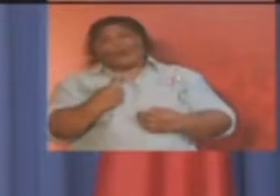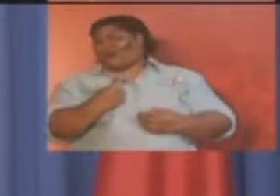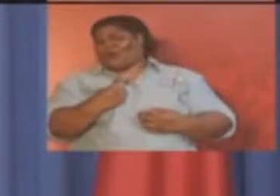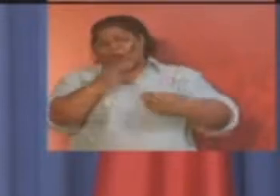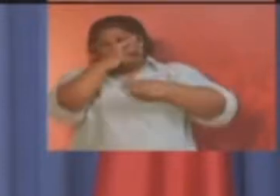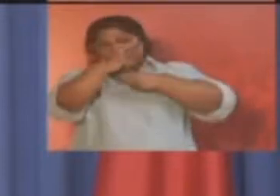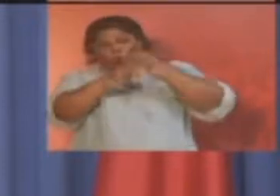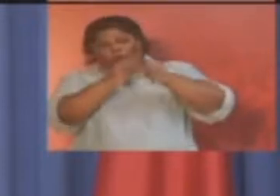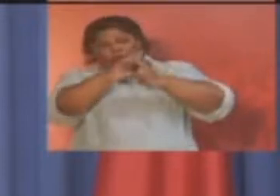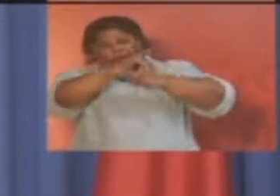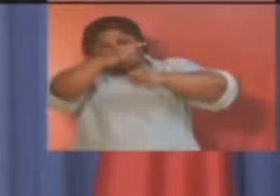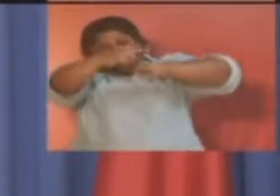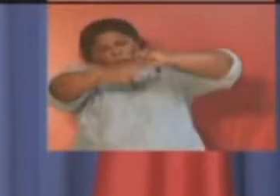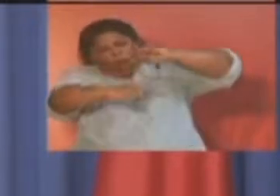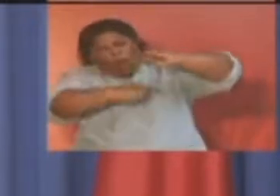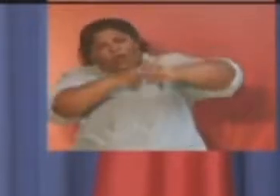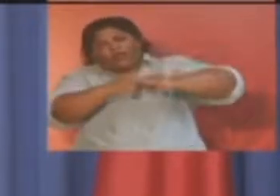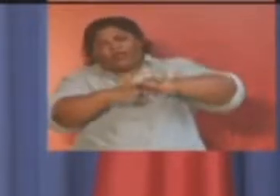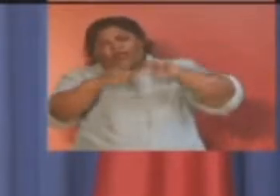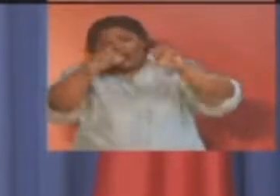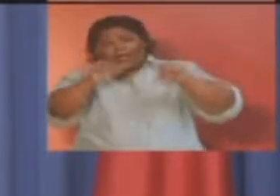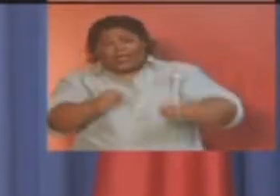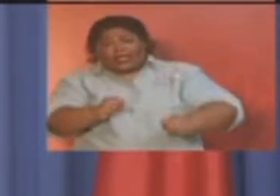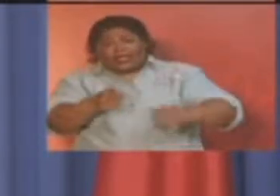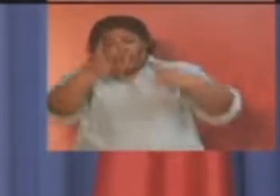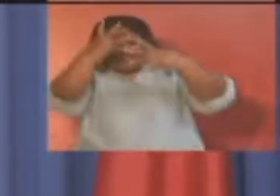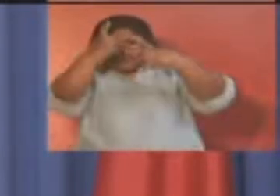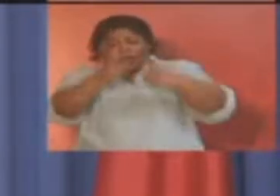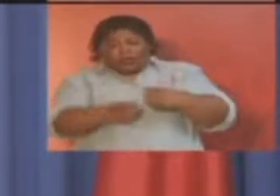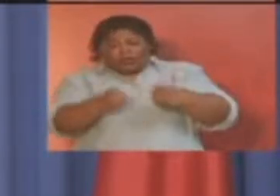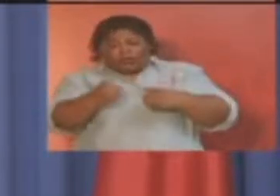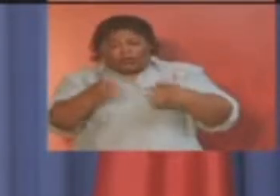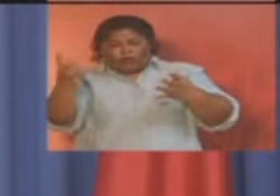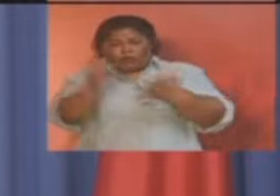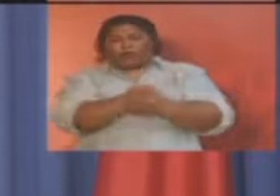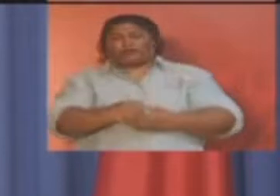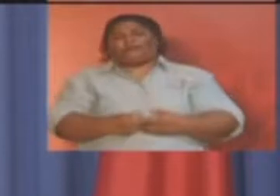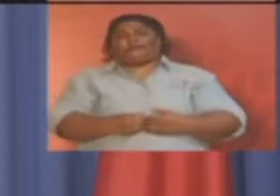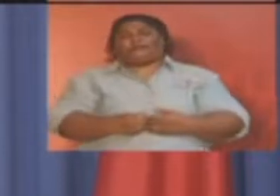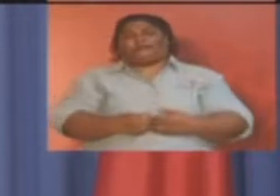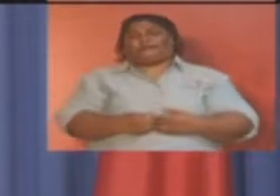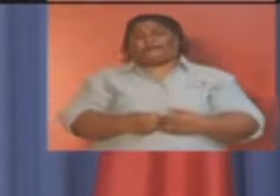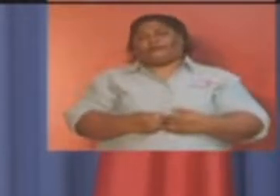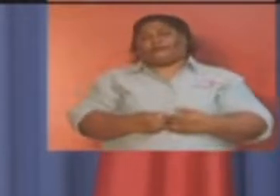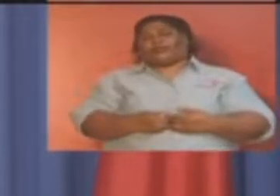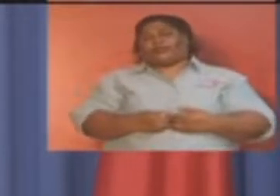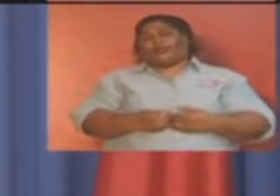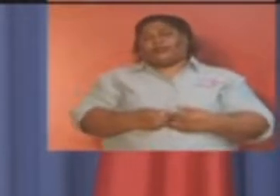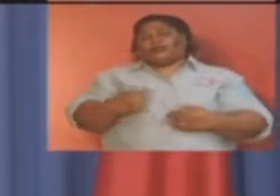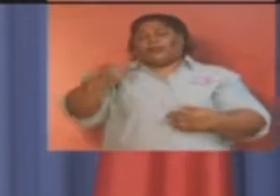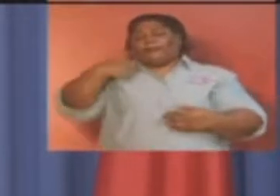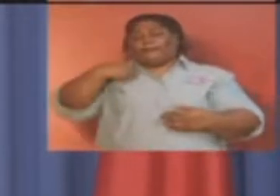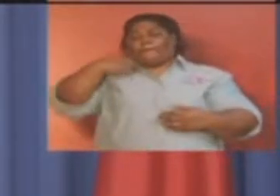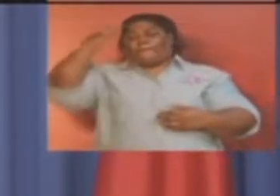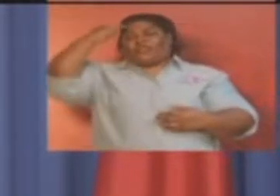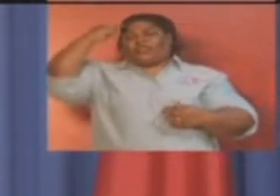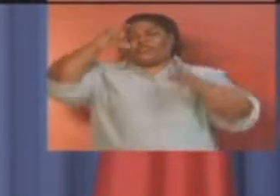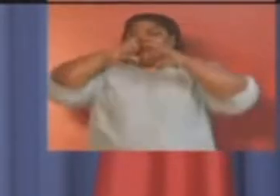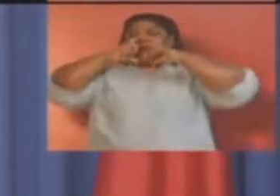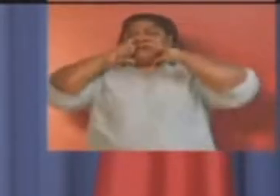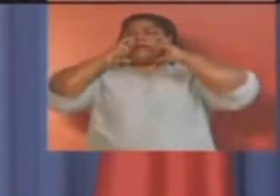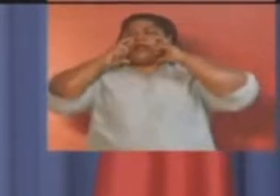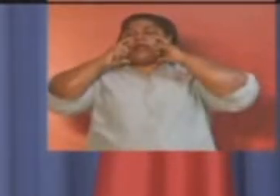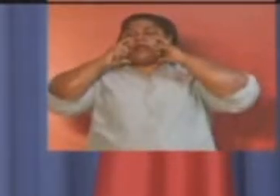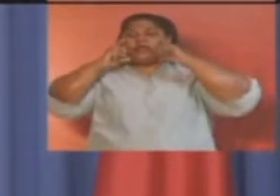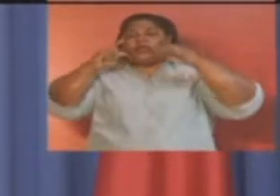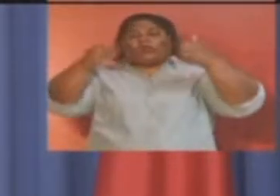can bring our control back to where we want it to be. Unfortunately, I don't think the masking is where it needs to be. The behavior of people